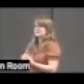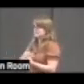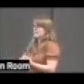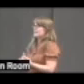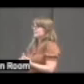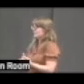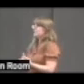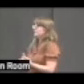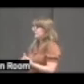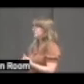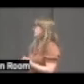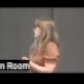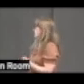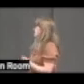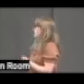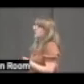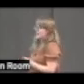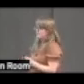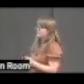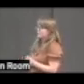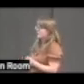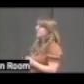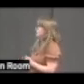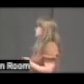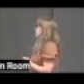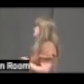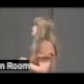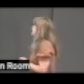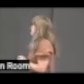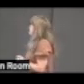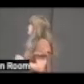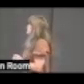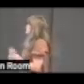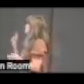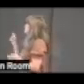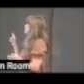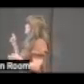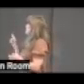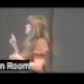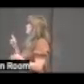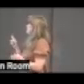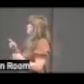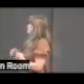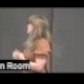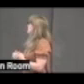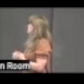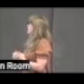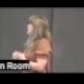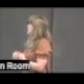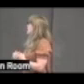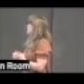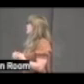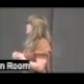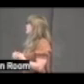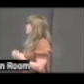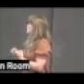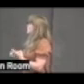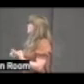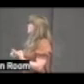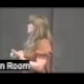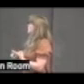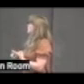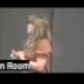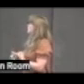that same season because after the competition. But we saw in general that